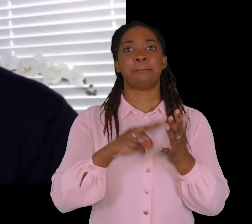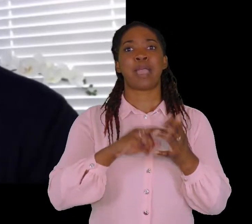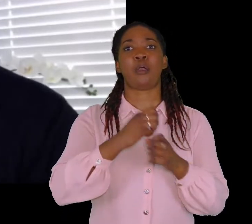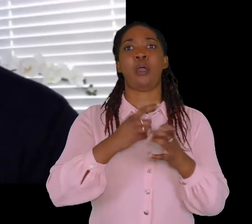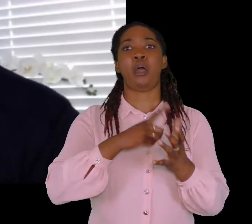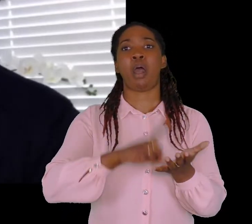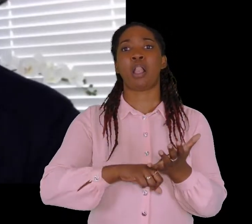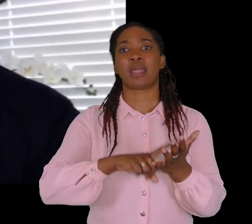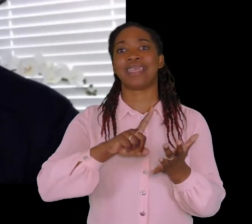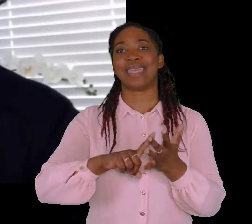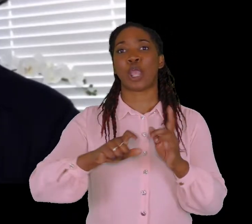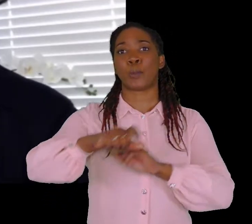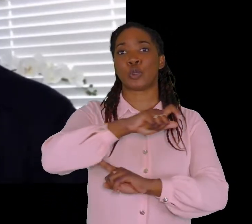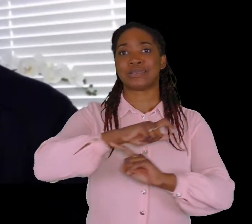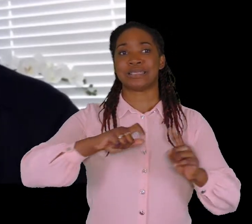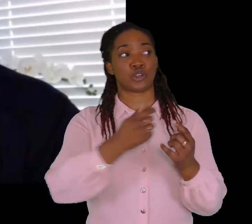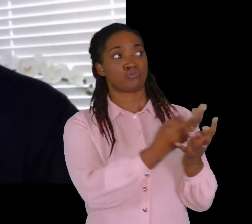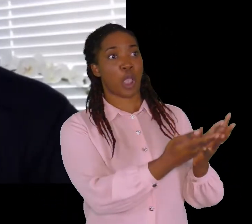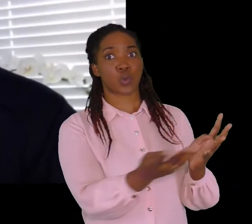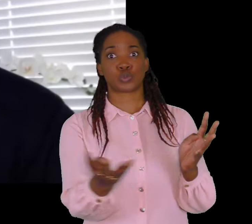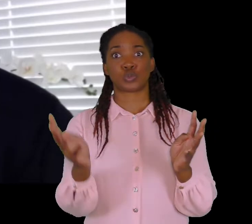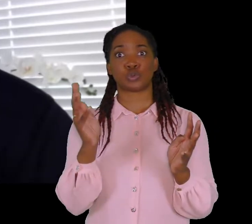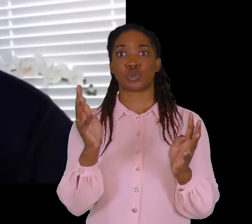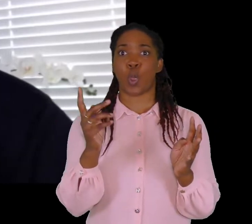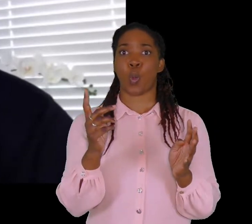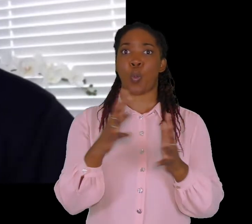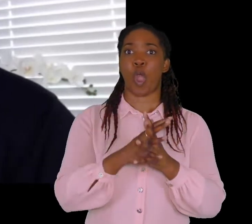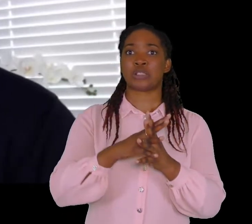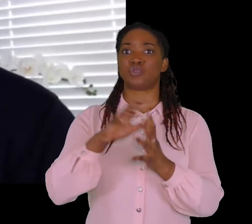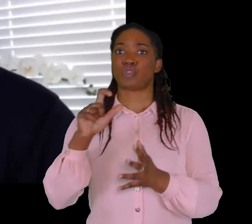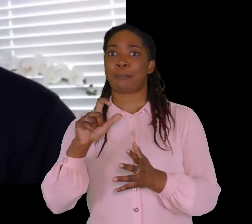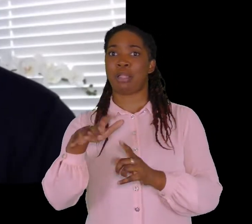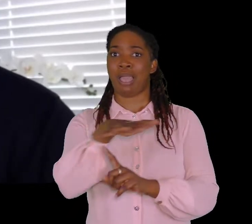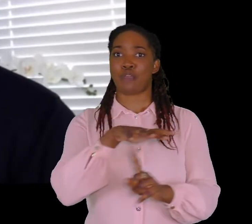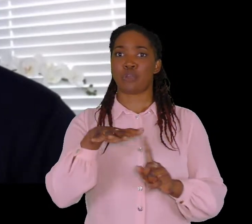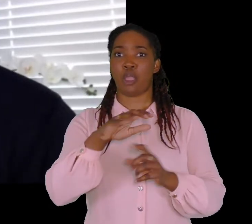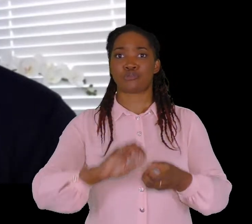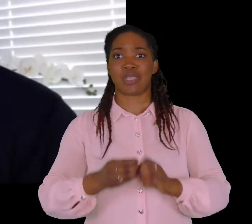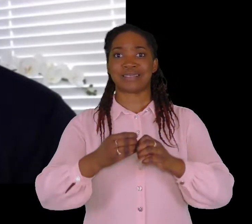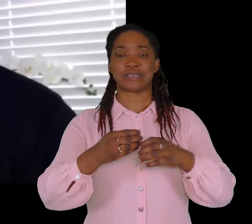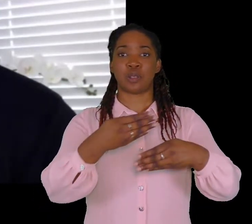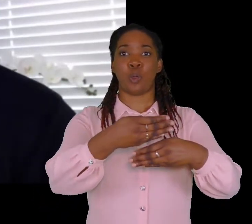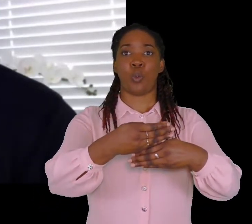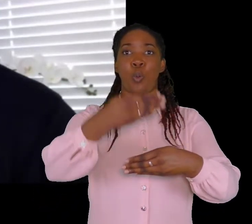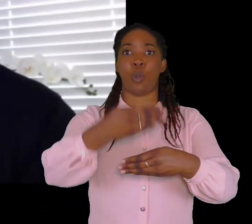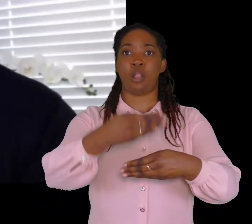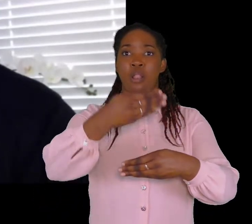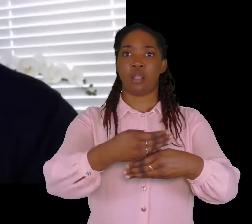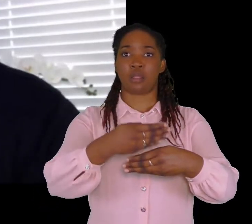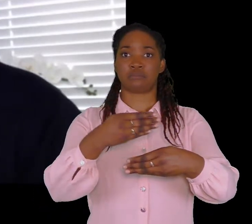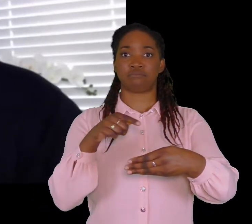Whitechapel itself created a wall where we understood ourselves and were